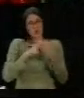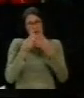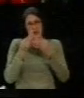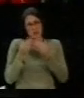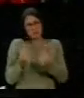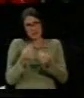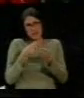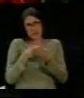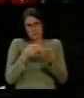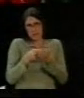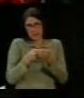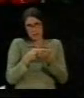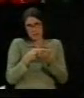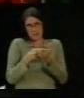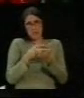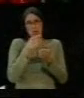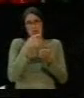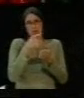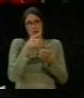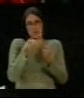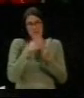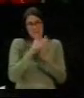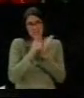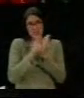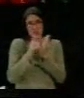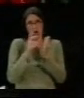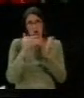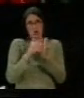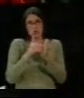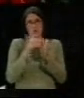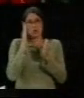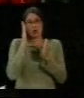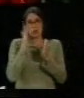it, this lawsuit's going to be